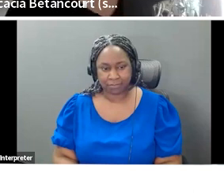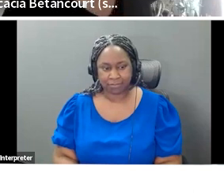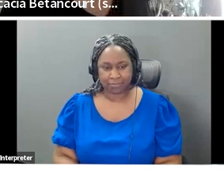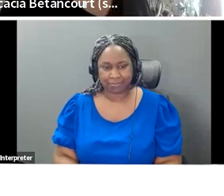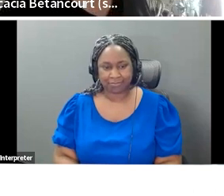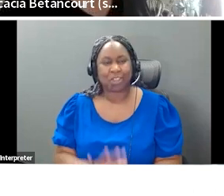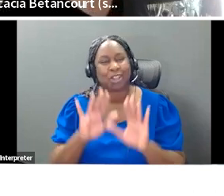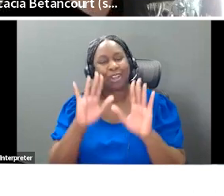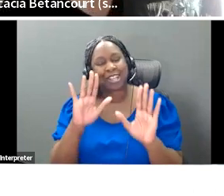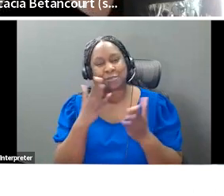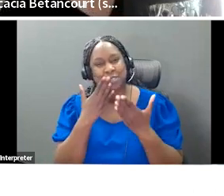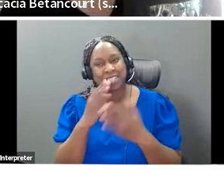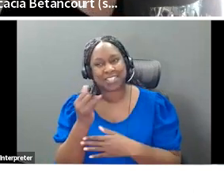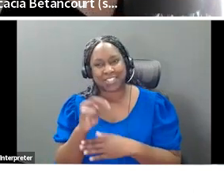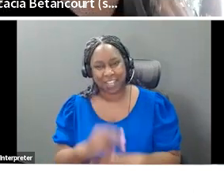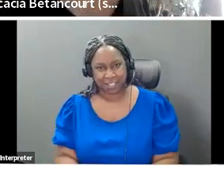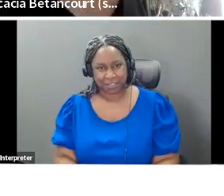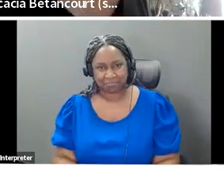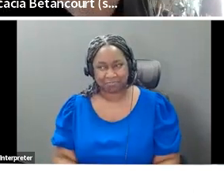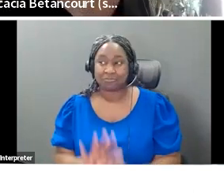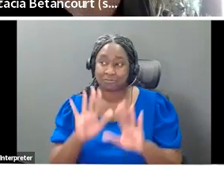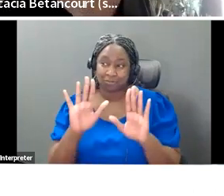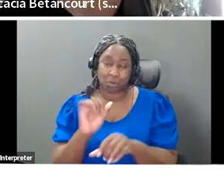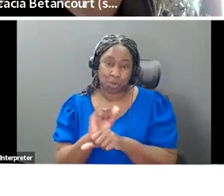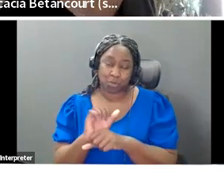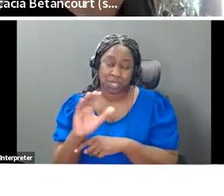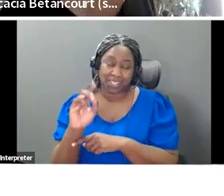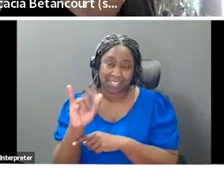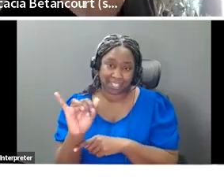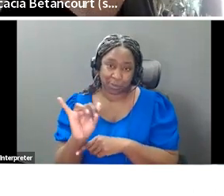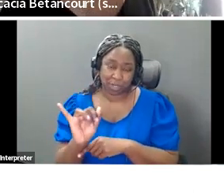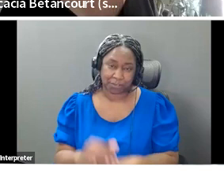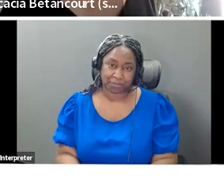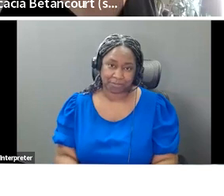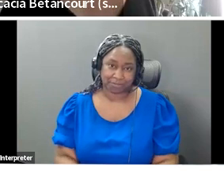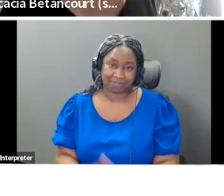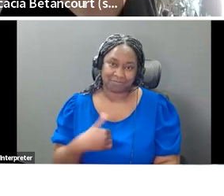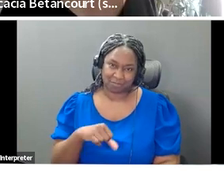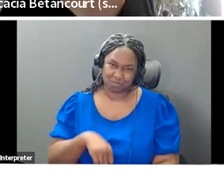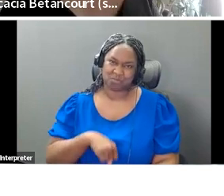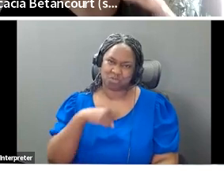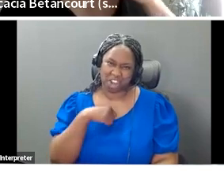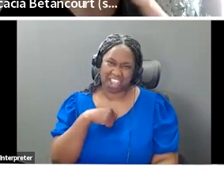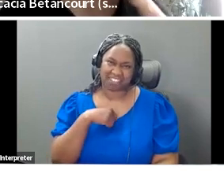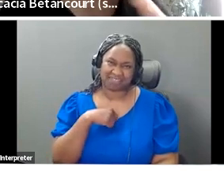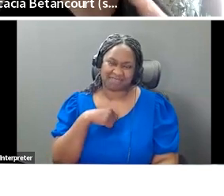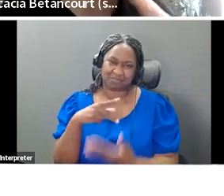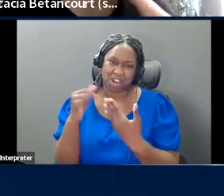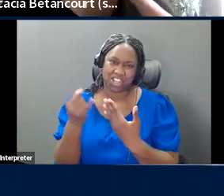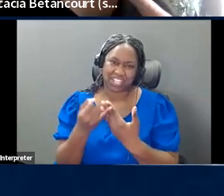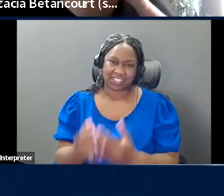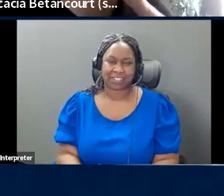much, John. It's been great working with Casey Foundation as well. We're super proud of this particular project.